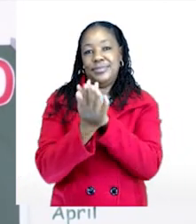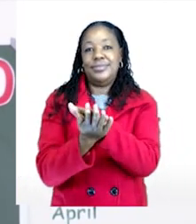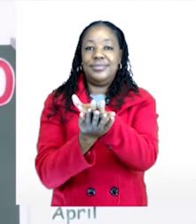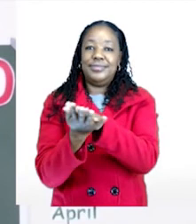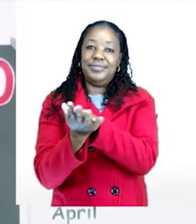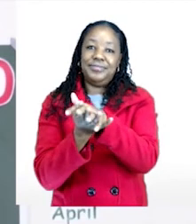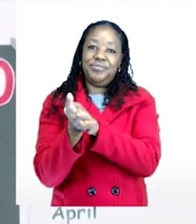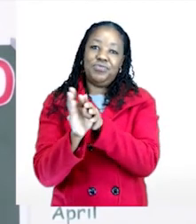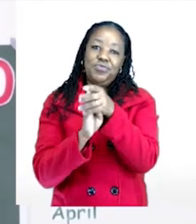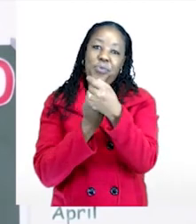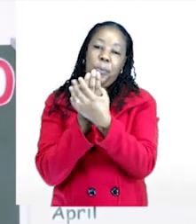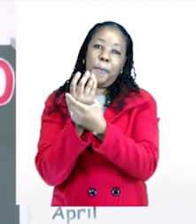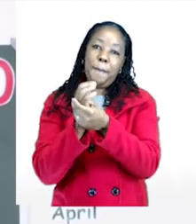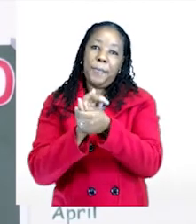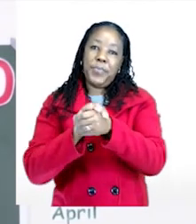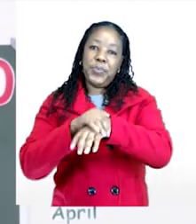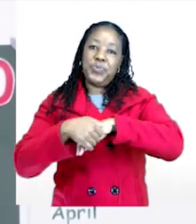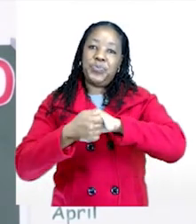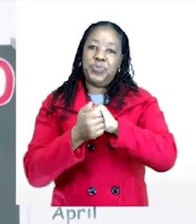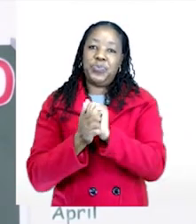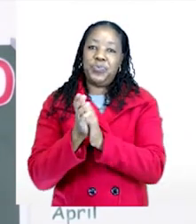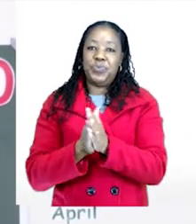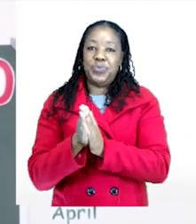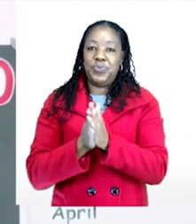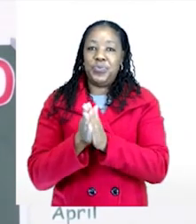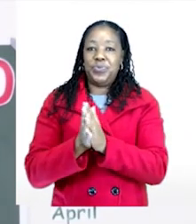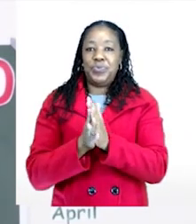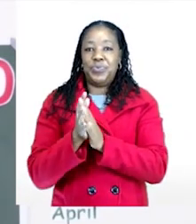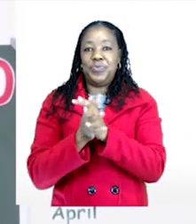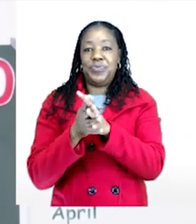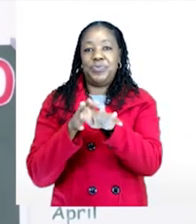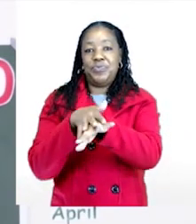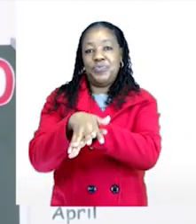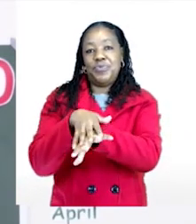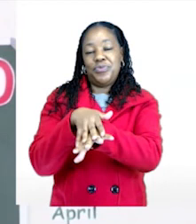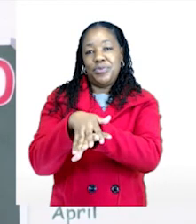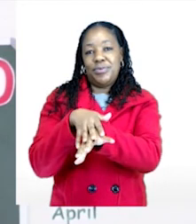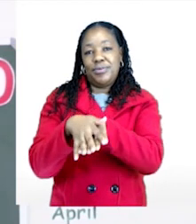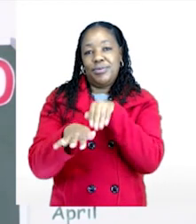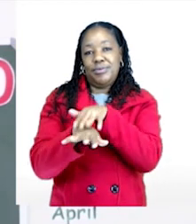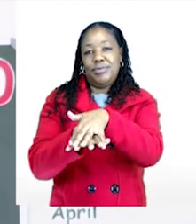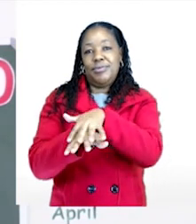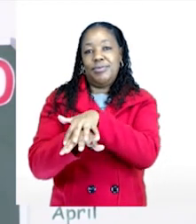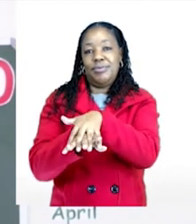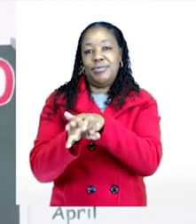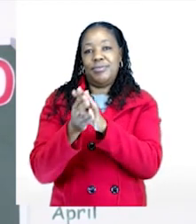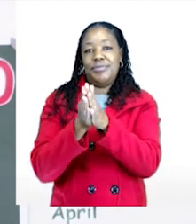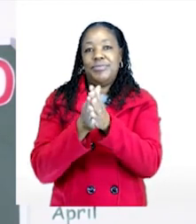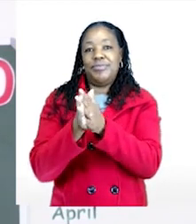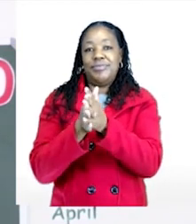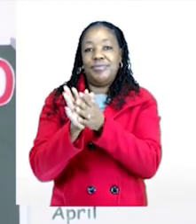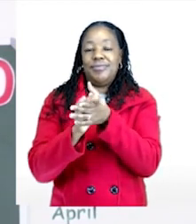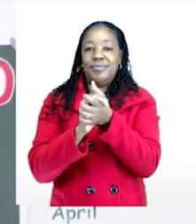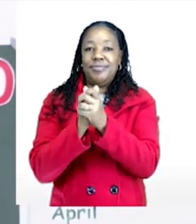sanitized. Rub, rub, rub your hands back, inside and forth. Now your